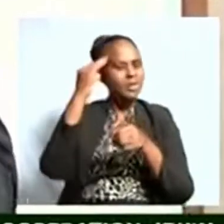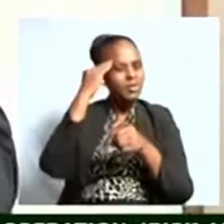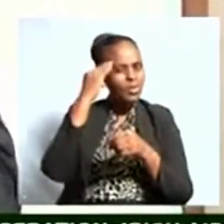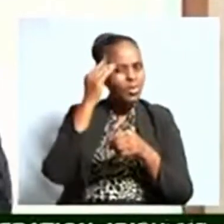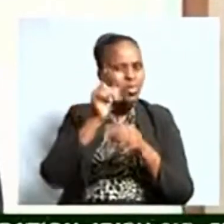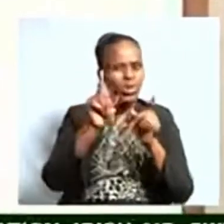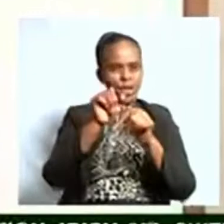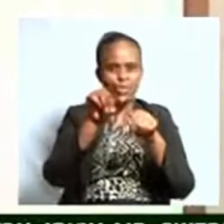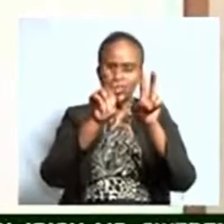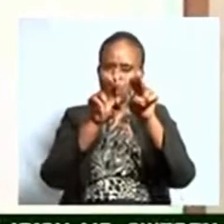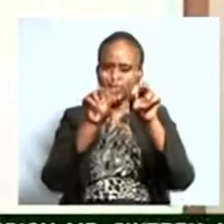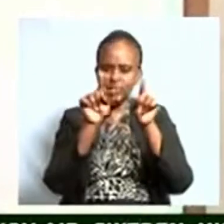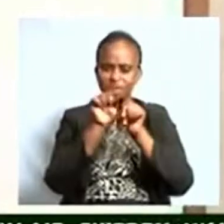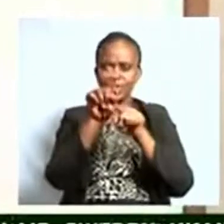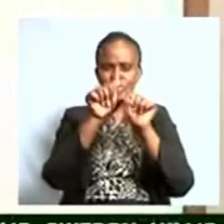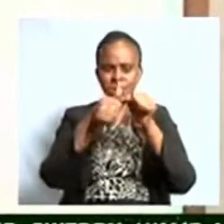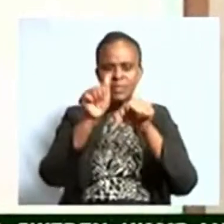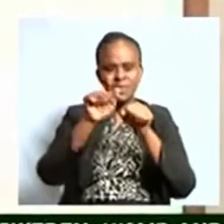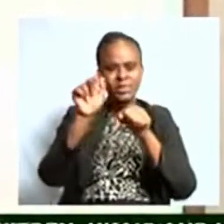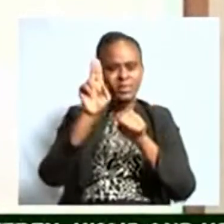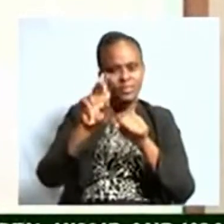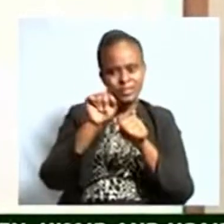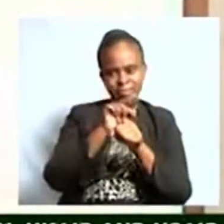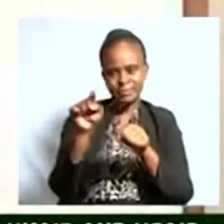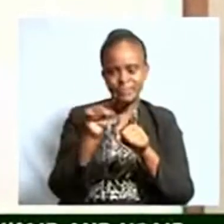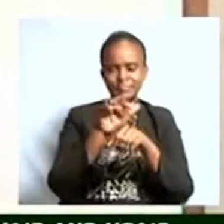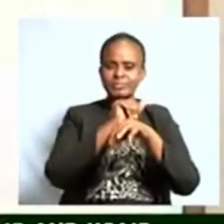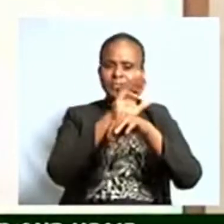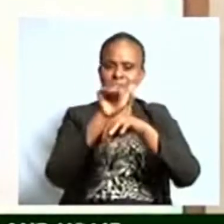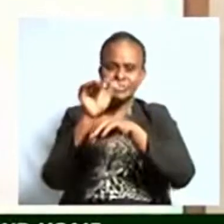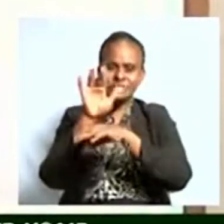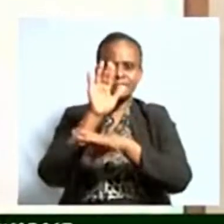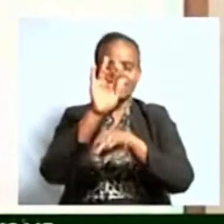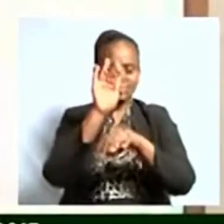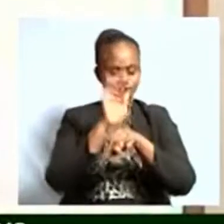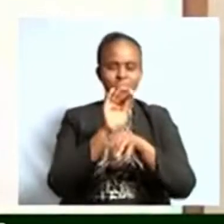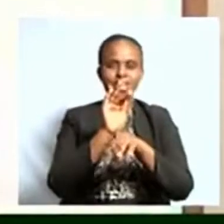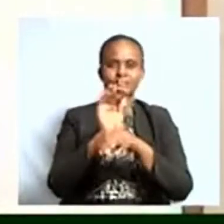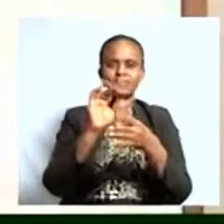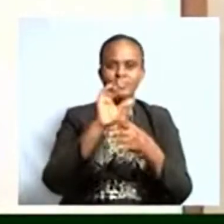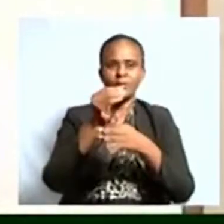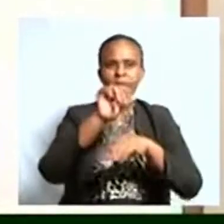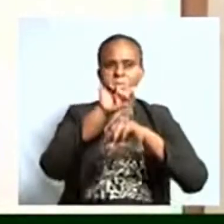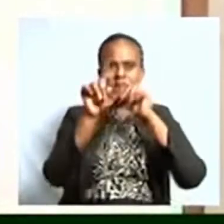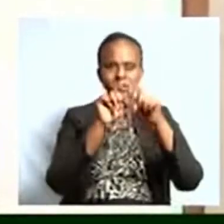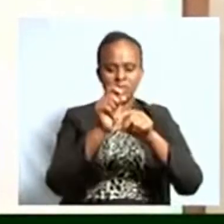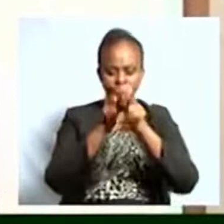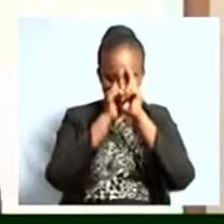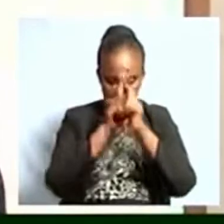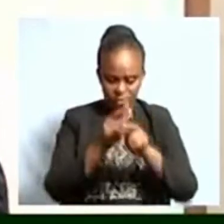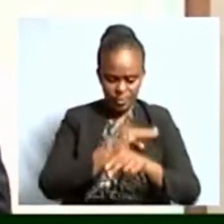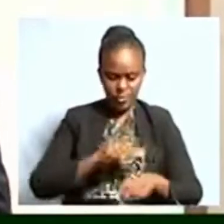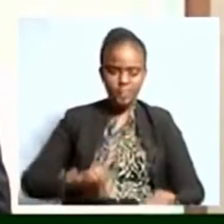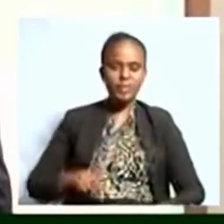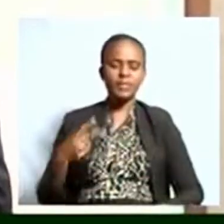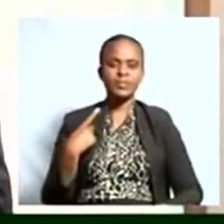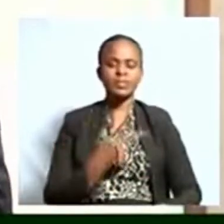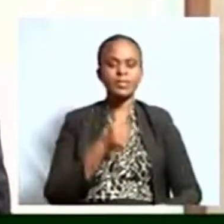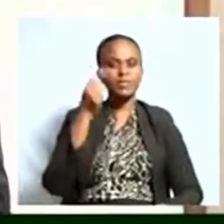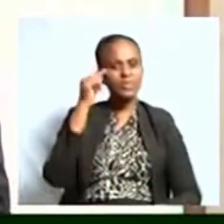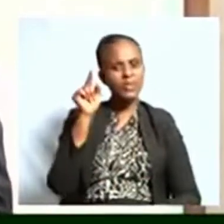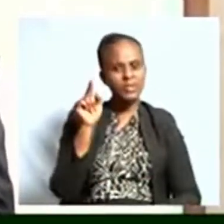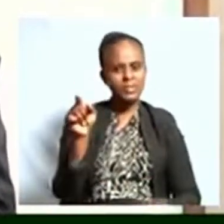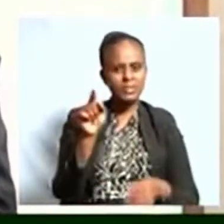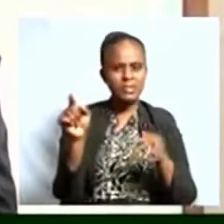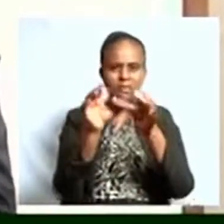you can also make use of that facility to send in your comment or question to the Honourable Member of Parliament for that